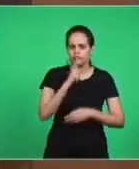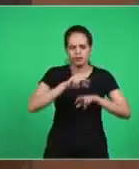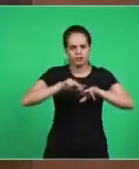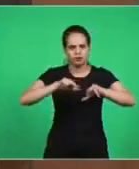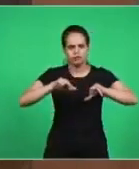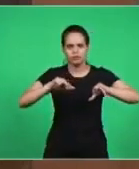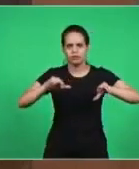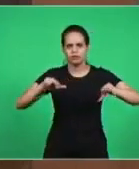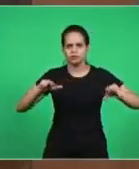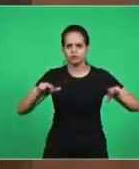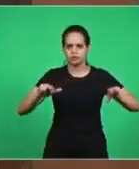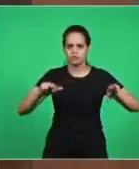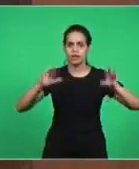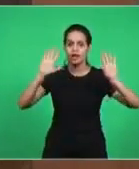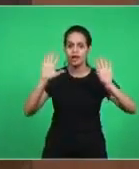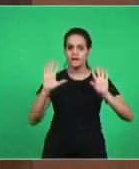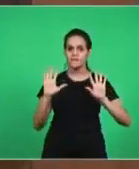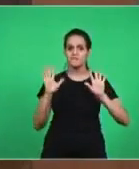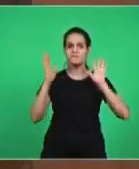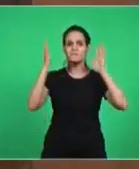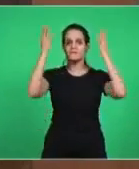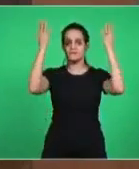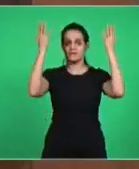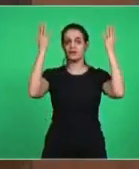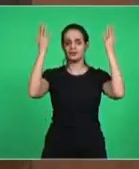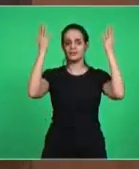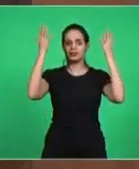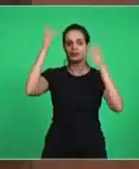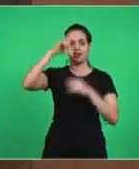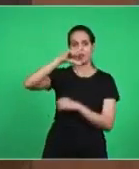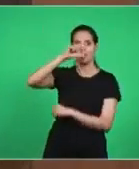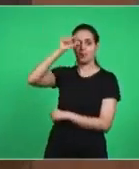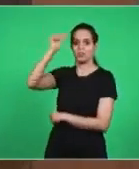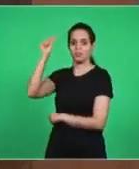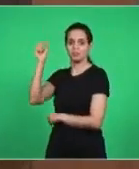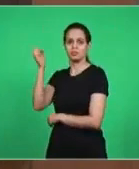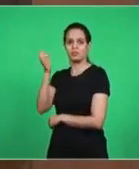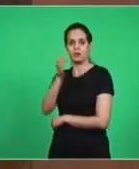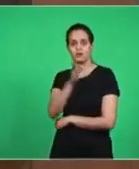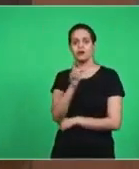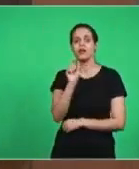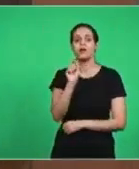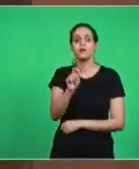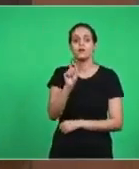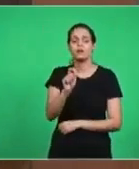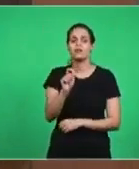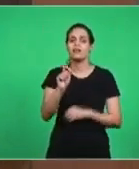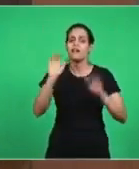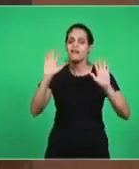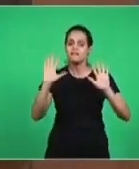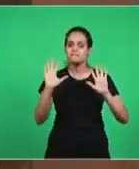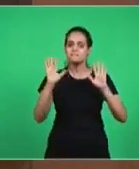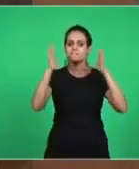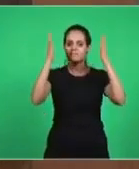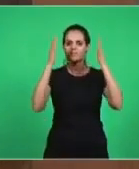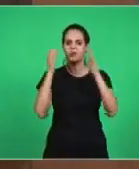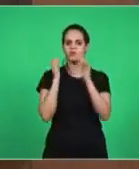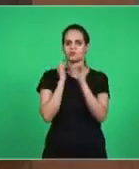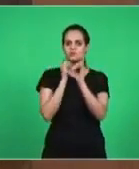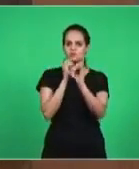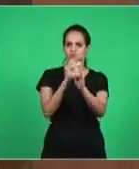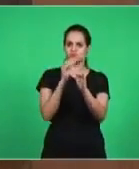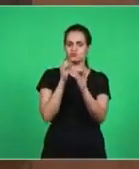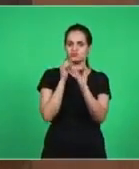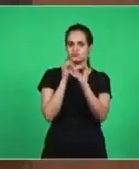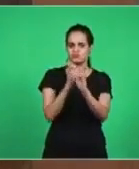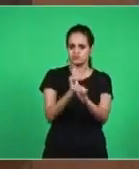several things. She speaks about the new moon, which is the Feast of the Trumpets. She makes reference to this, and she mentions